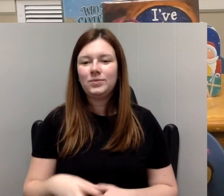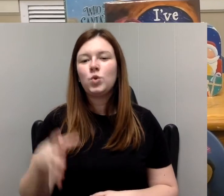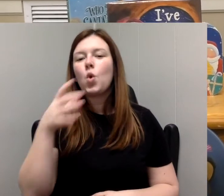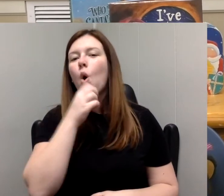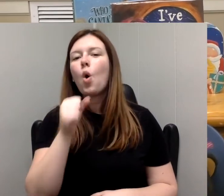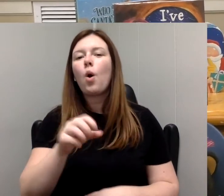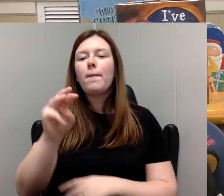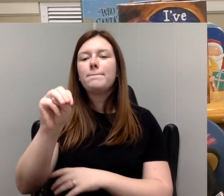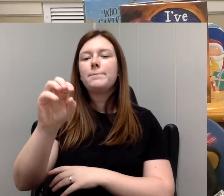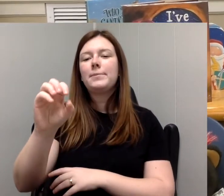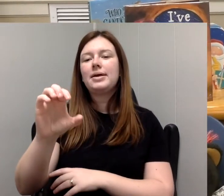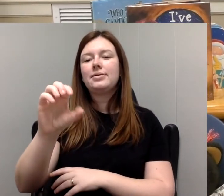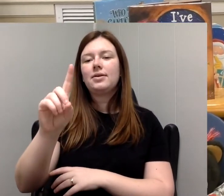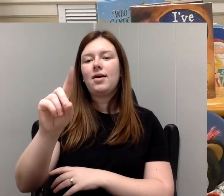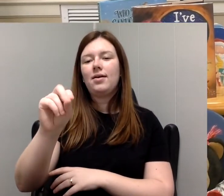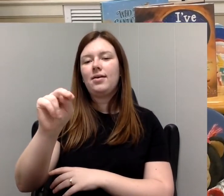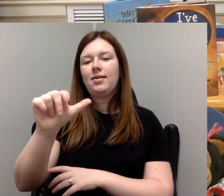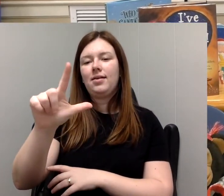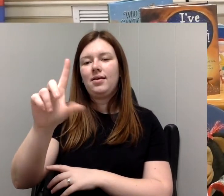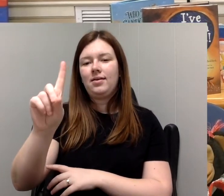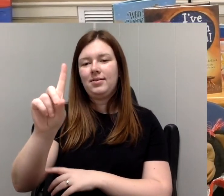let's do old MacDonald.